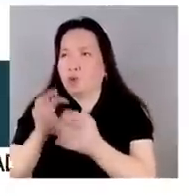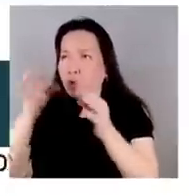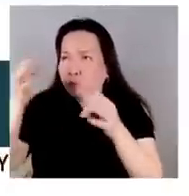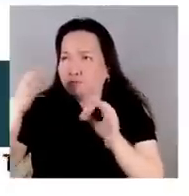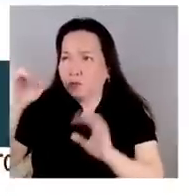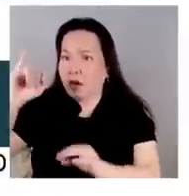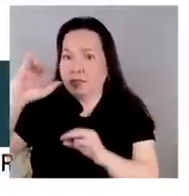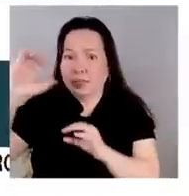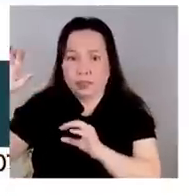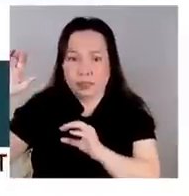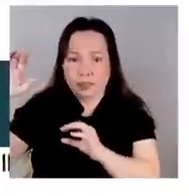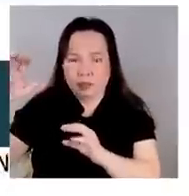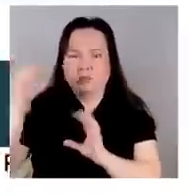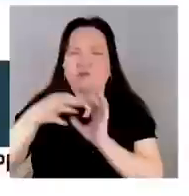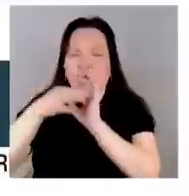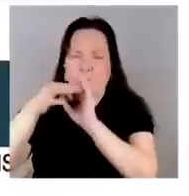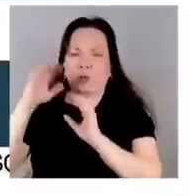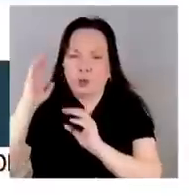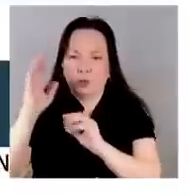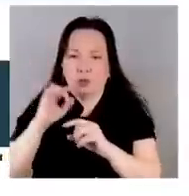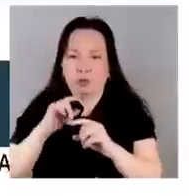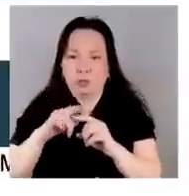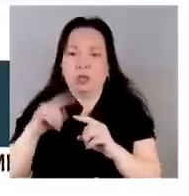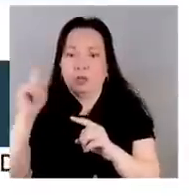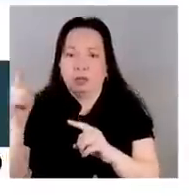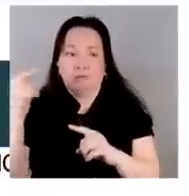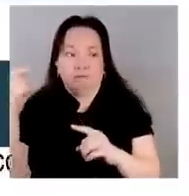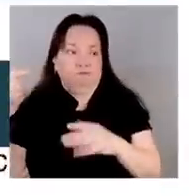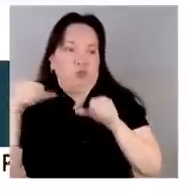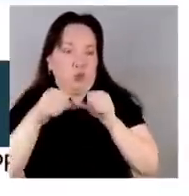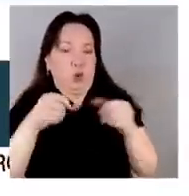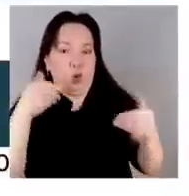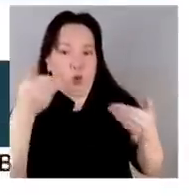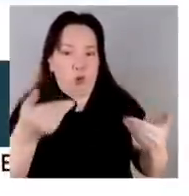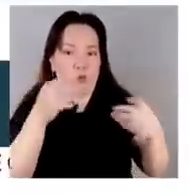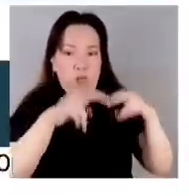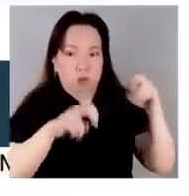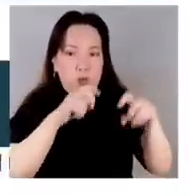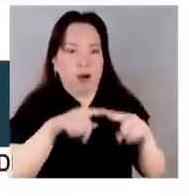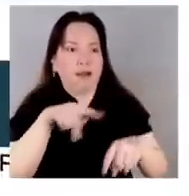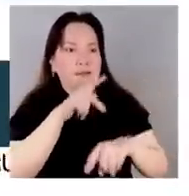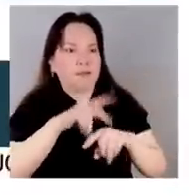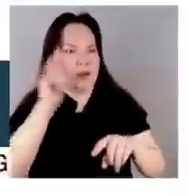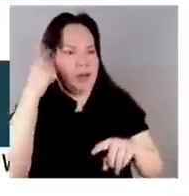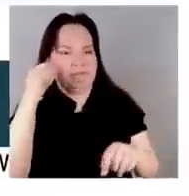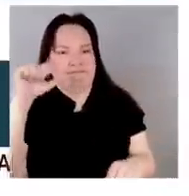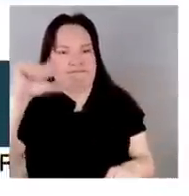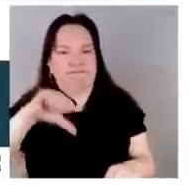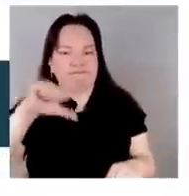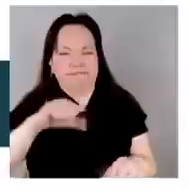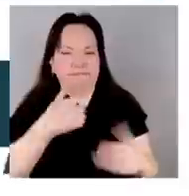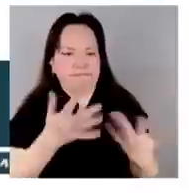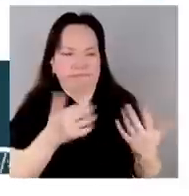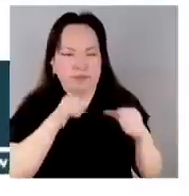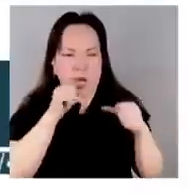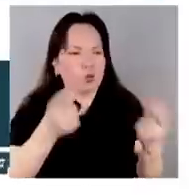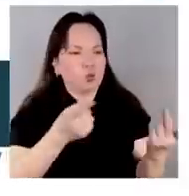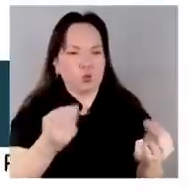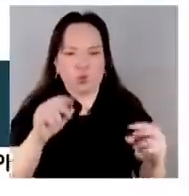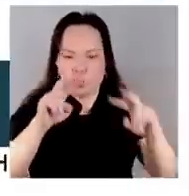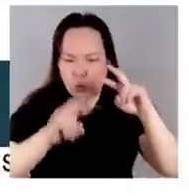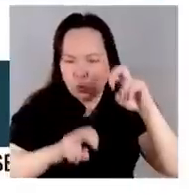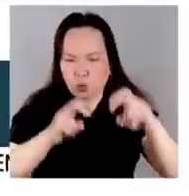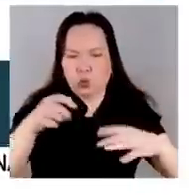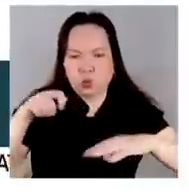of last resort, but it is investigating precisely because of the Philippines government's failure to conduct those investigations and